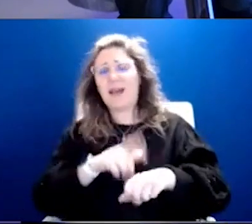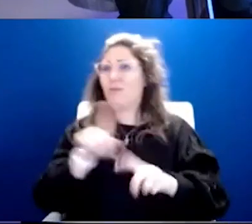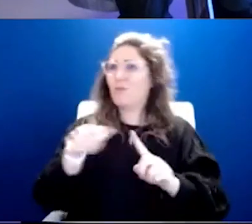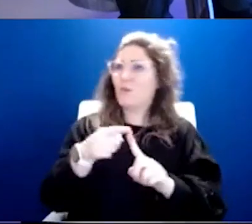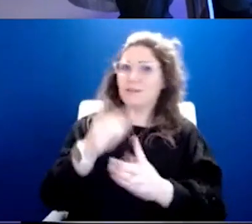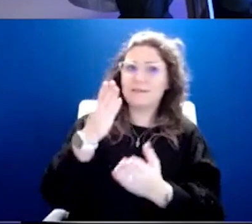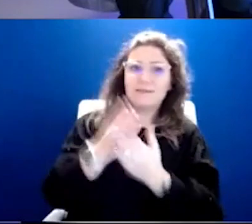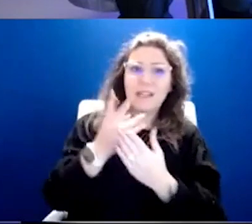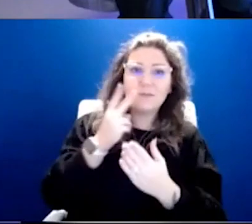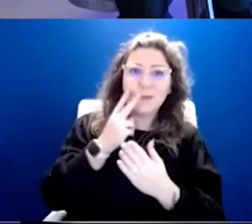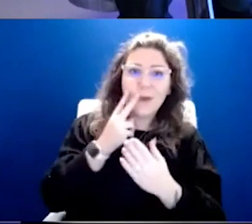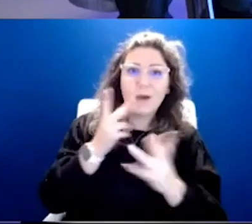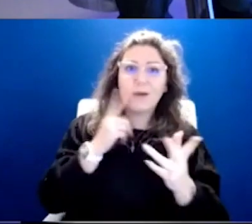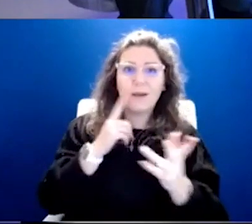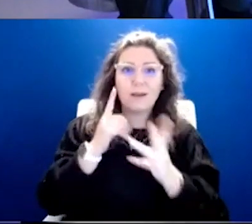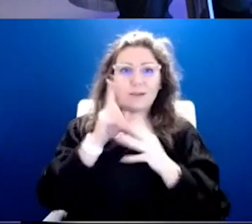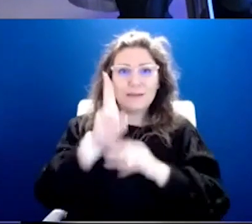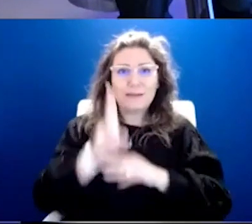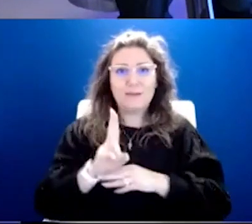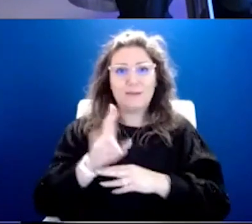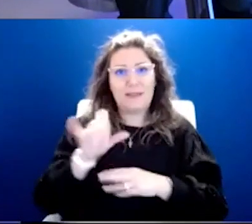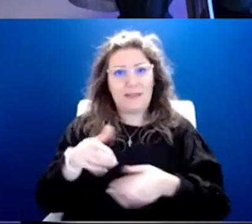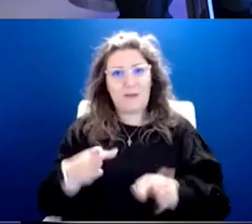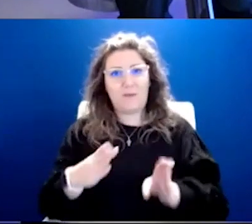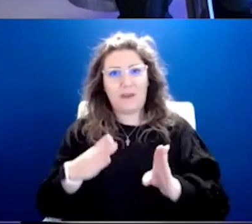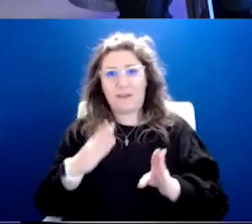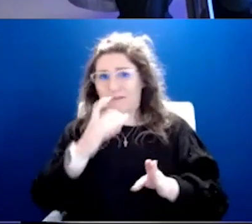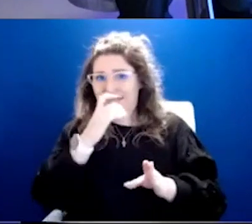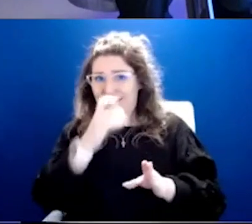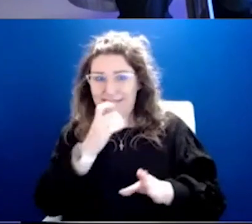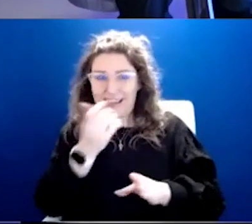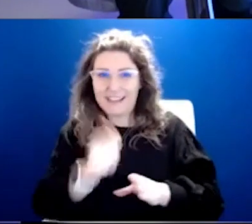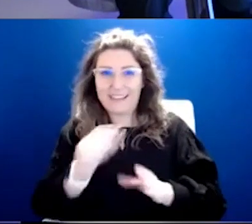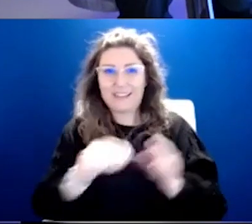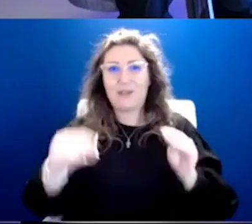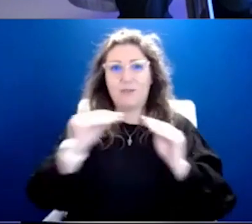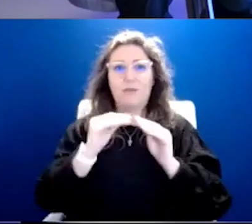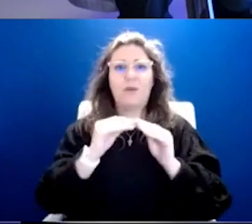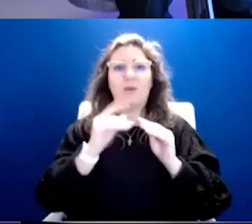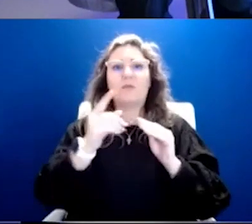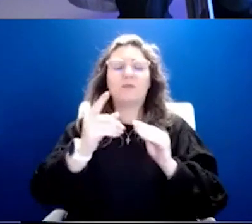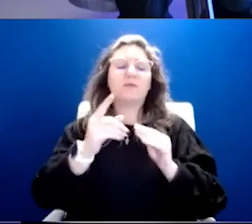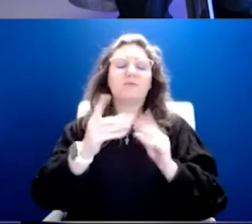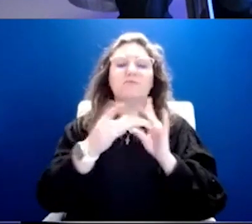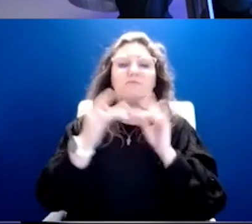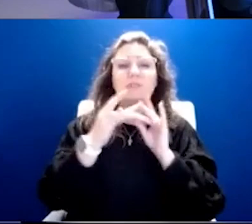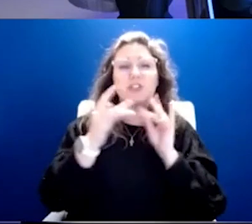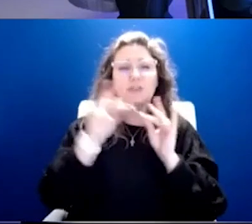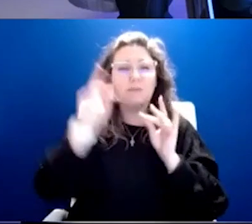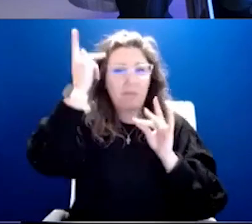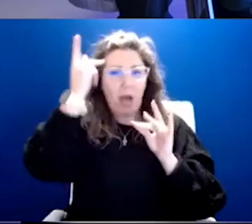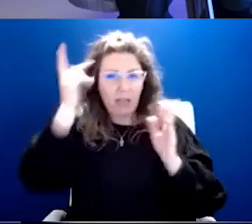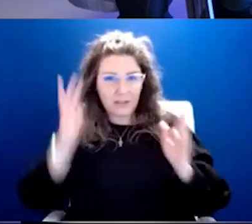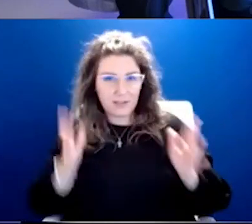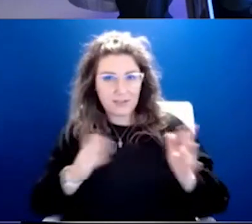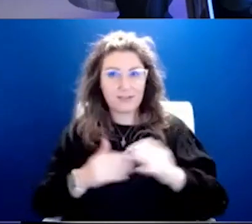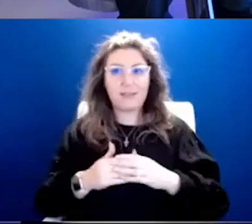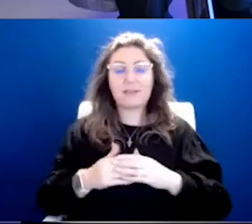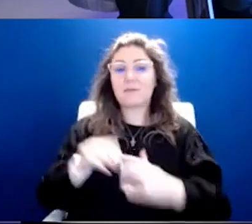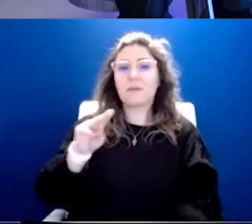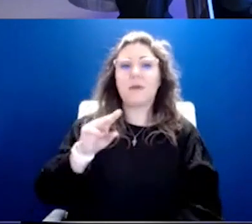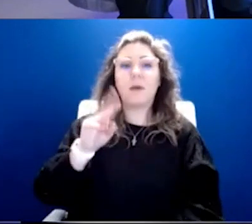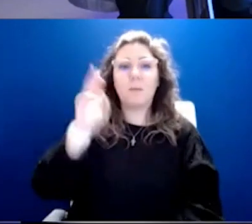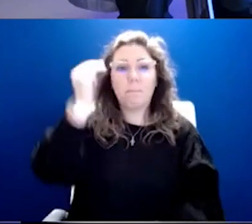be. Not the case anymore. Yep. You bring up, being politicized. So I have to ask you, because we had Mayor Quentin Lucas on yesterday.